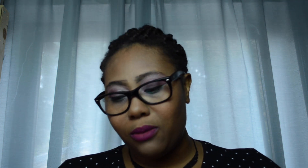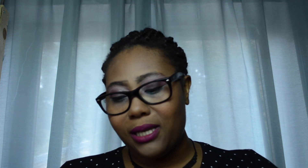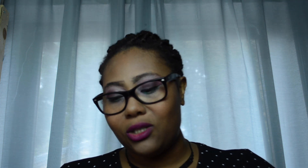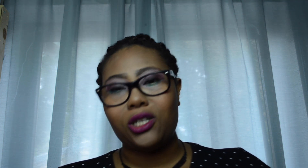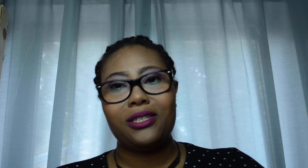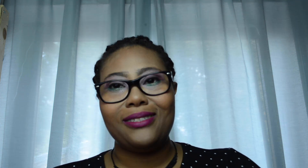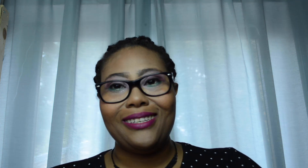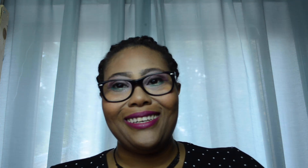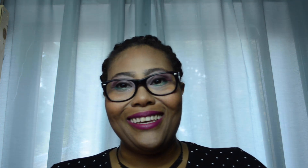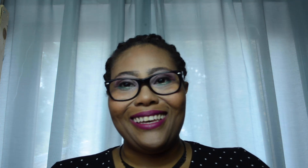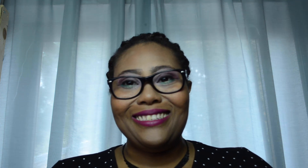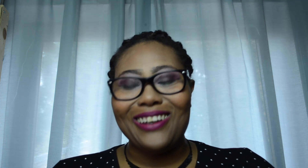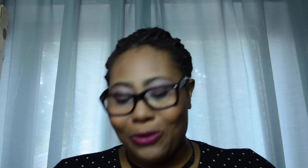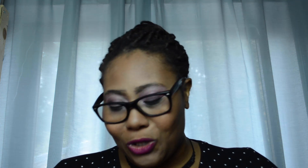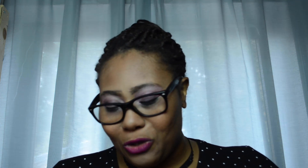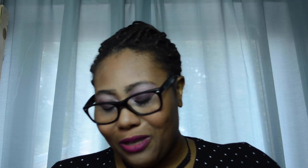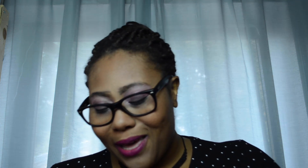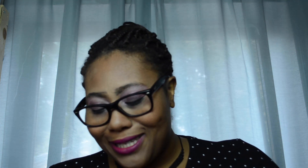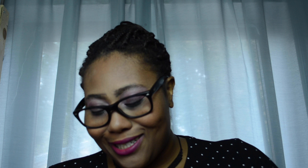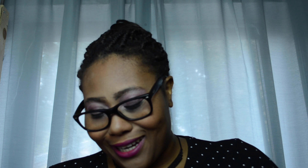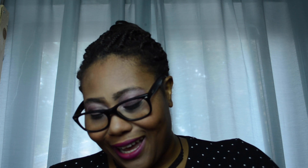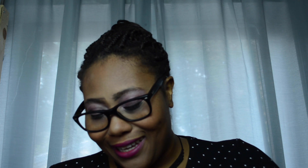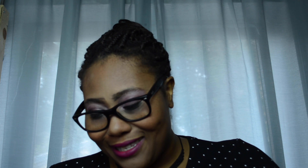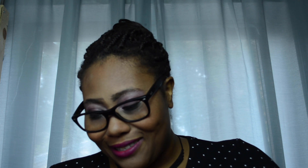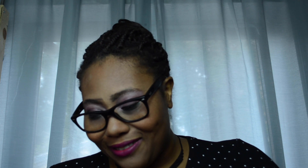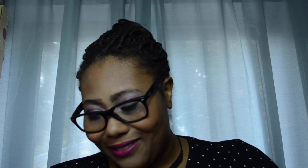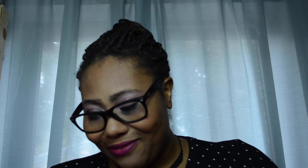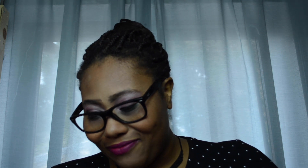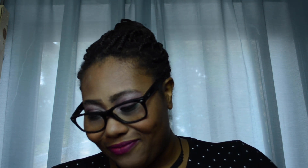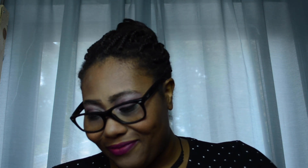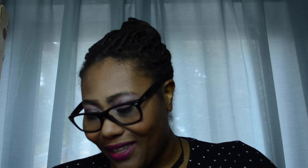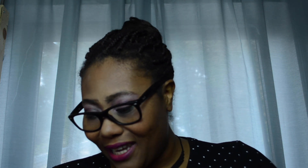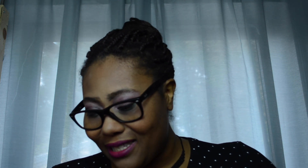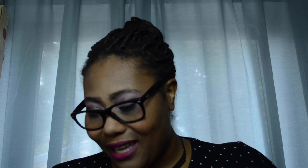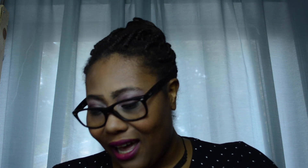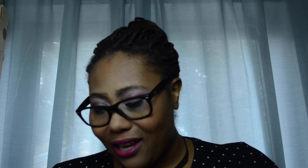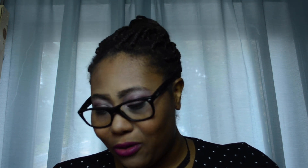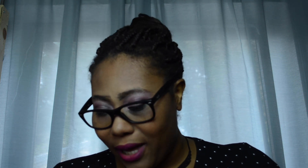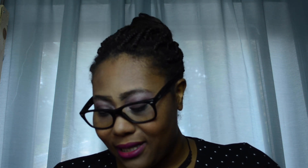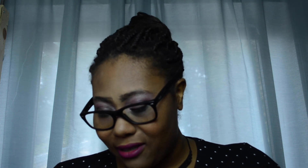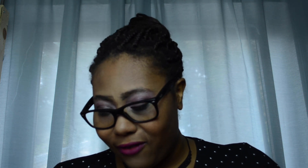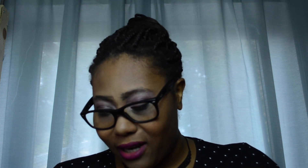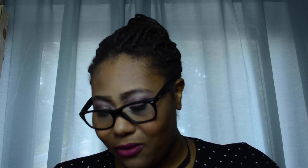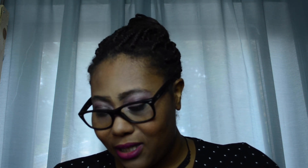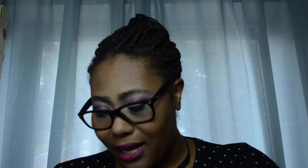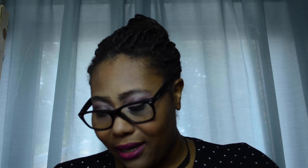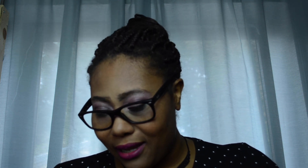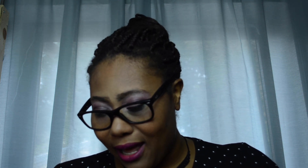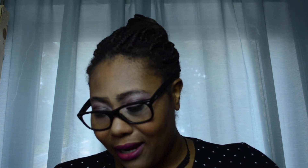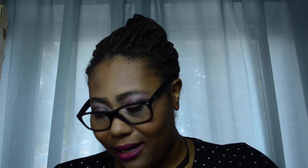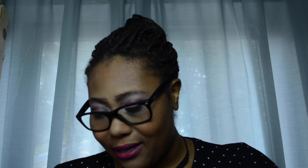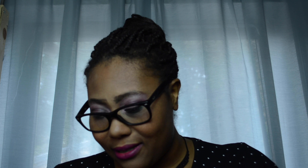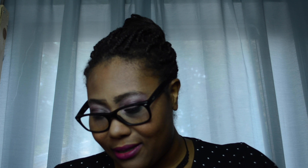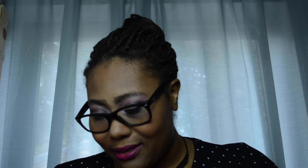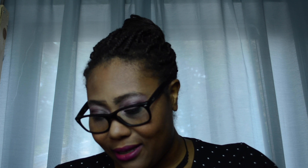Don't shoot the messenger. Don't shoot the messenger, guys. It is God who has the final say,